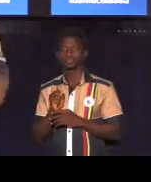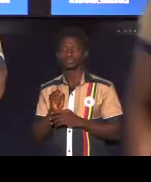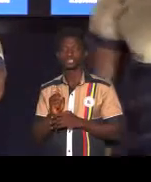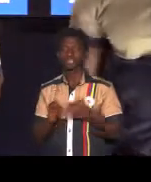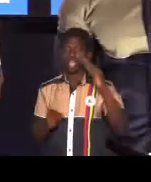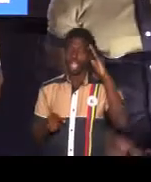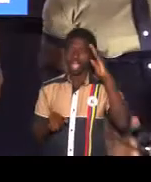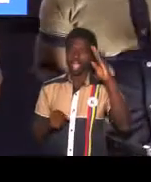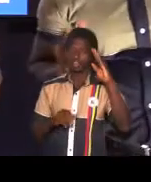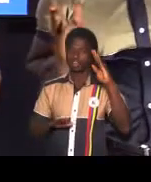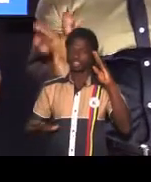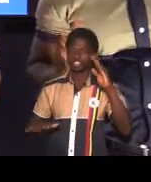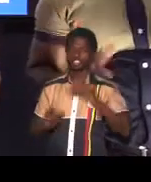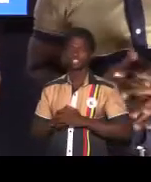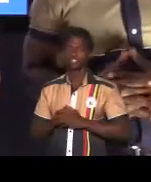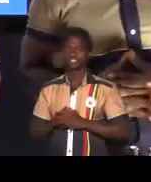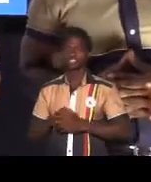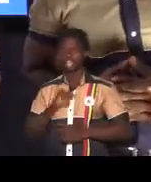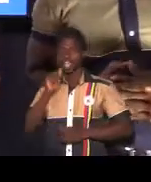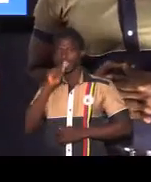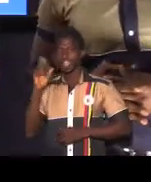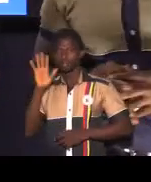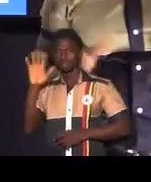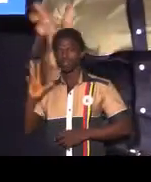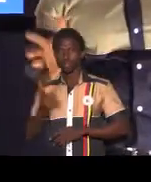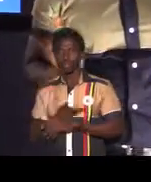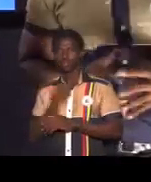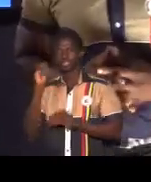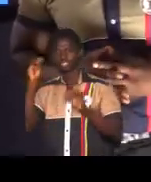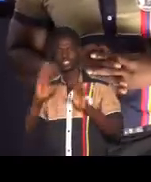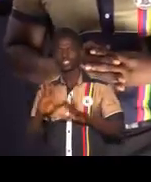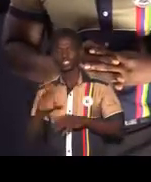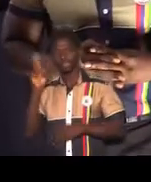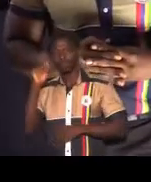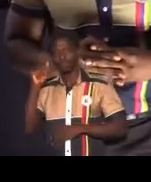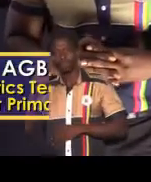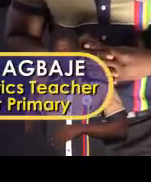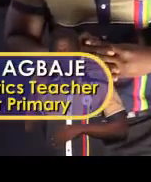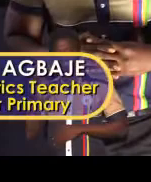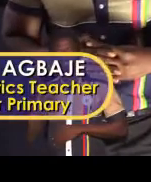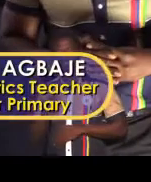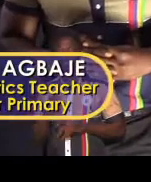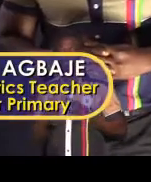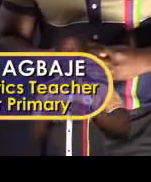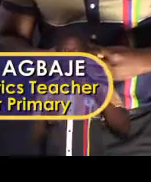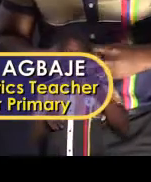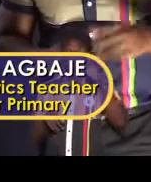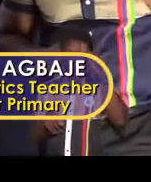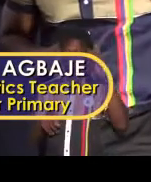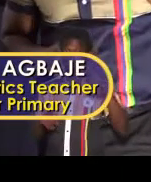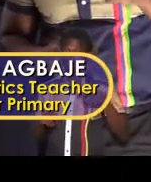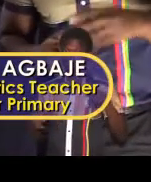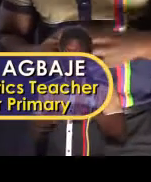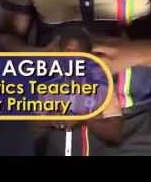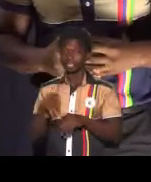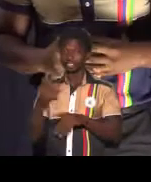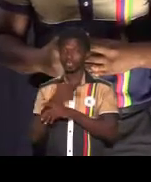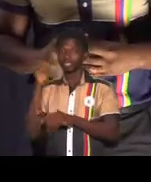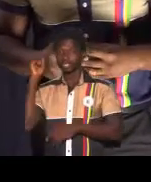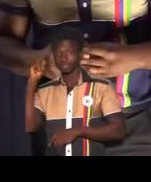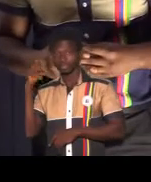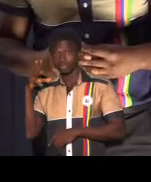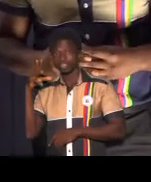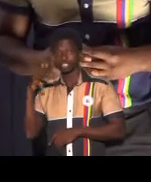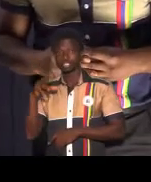teachers. Hello children, I am your mathematics teacher, Uncle Agbaje, but you know me as